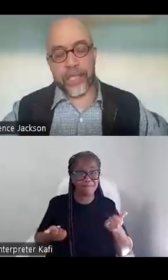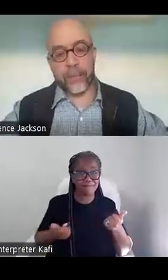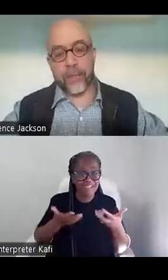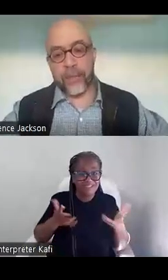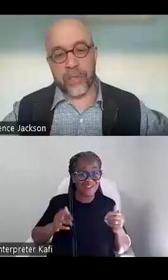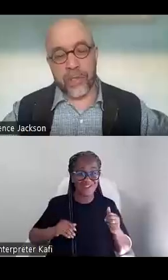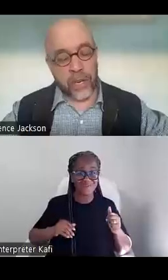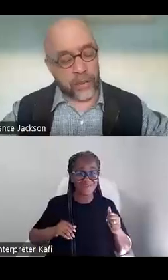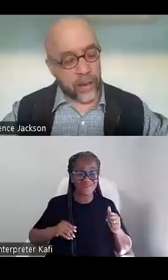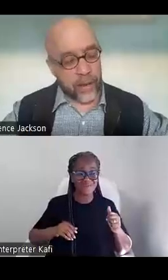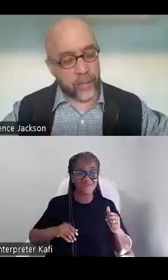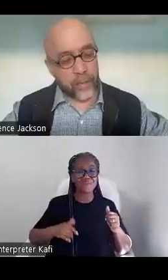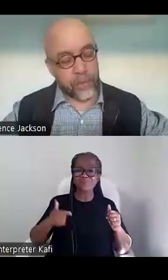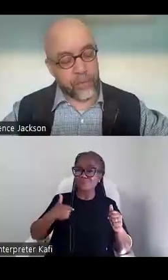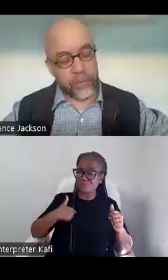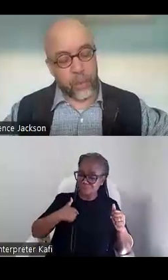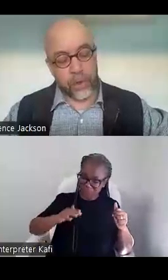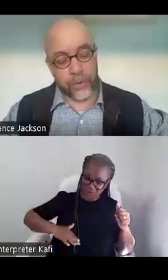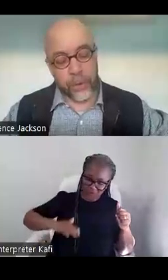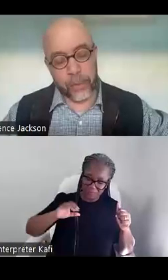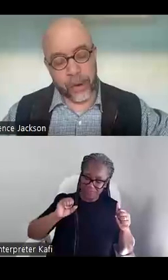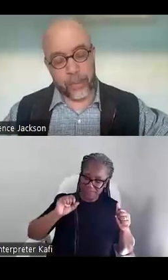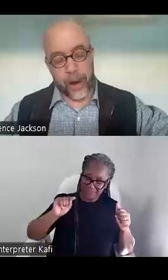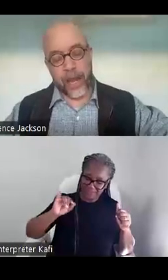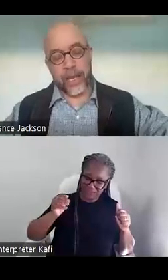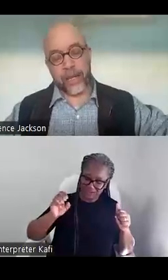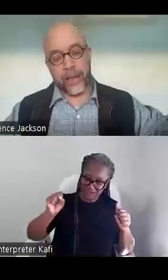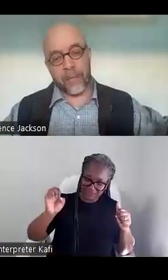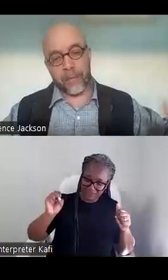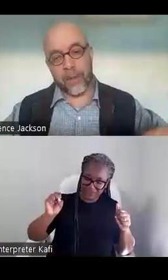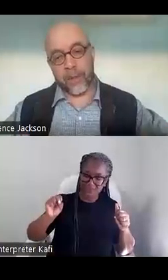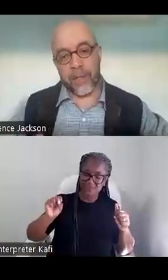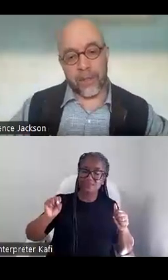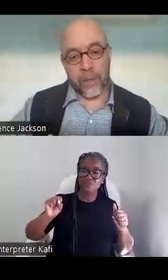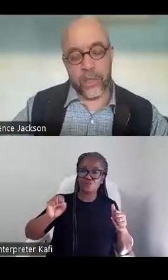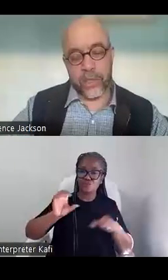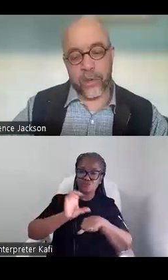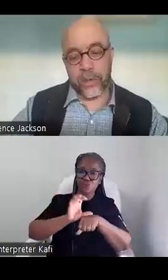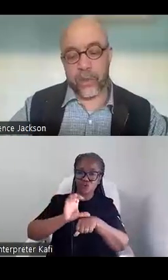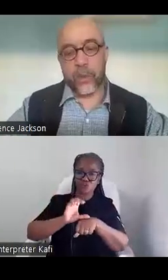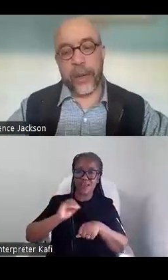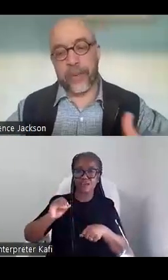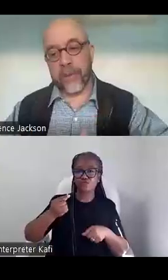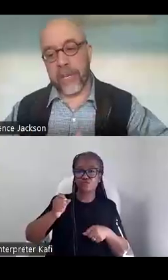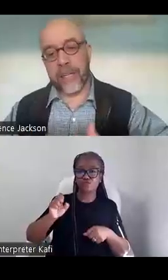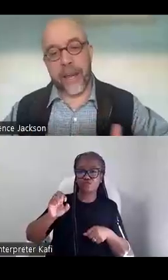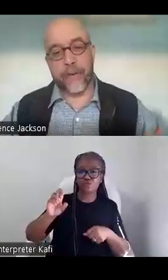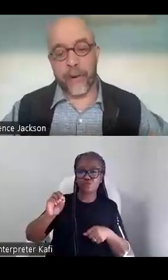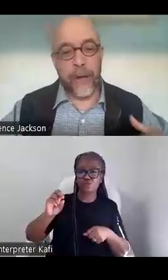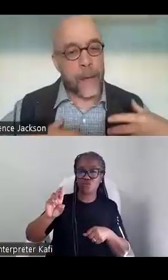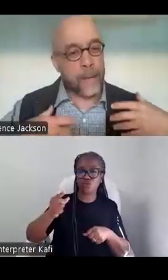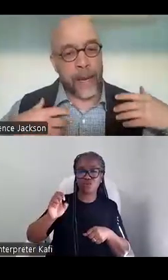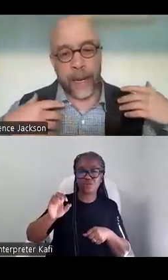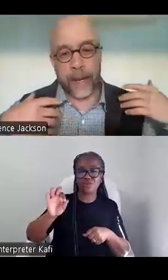the St. James Church, and George Freeman Bragg, he uses his early newspaper to create the